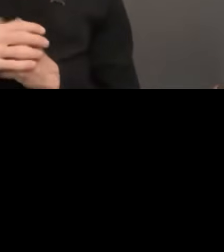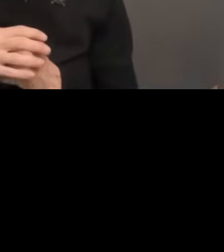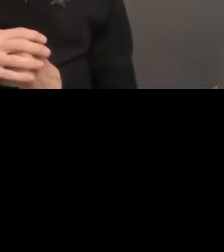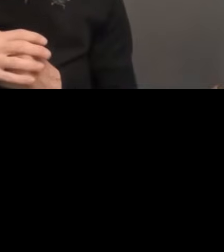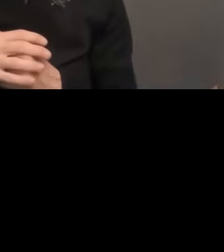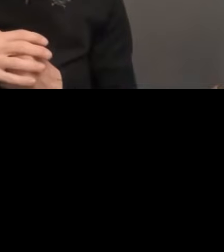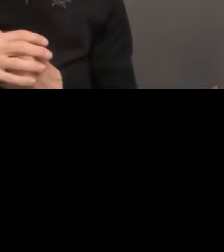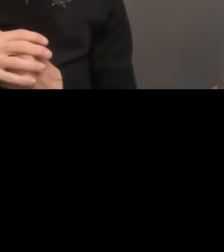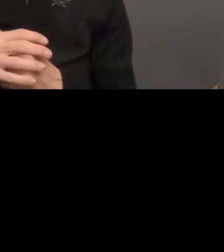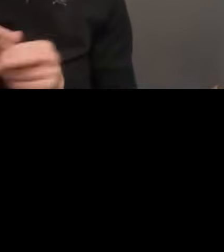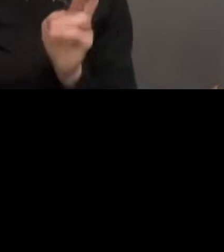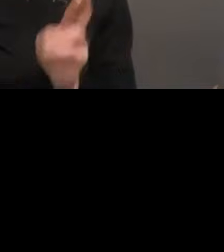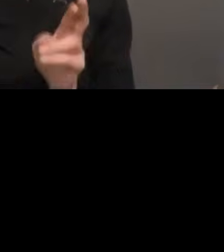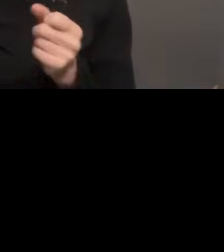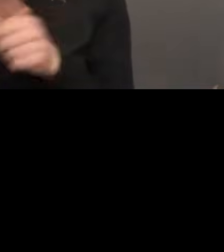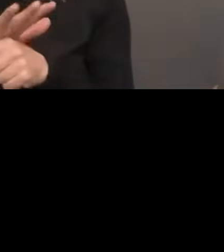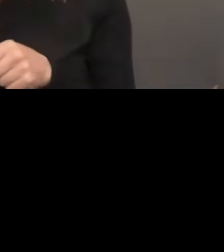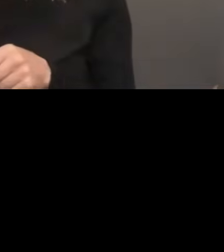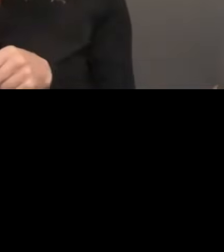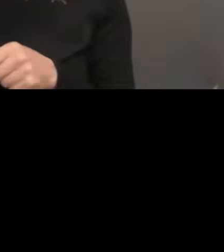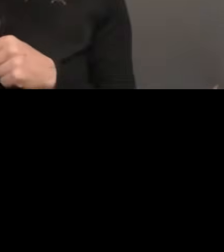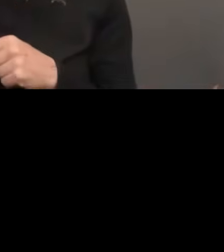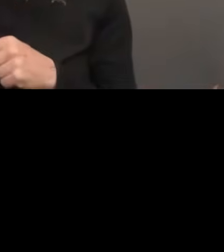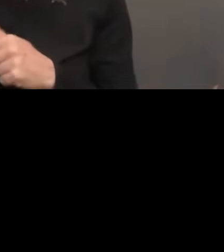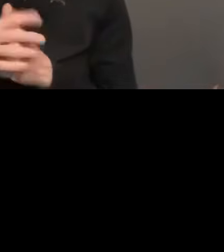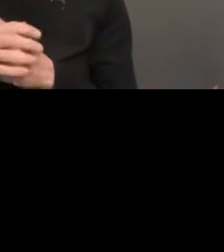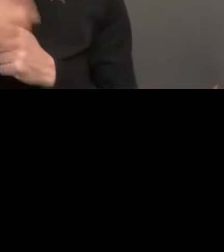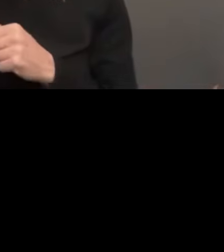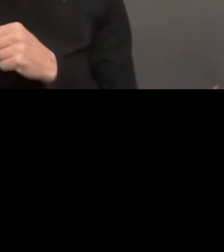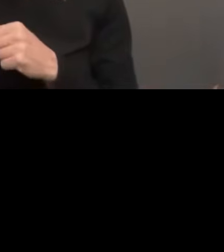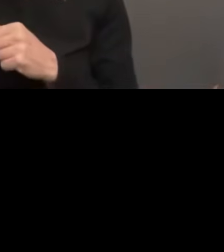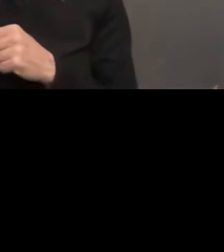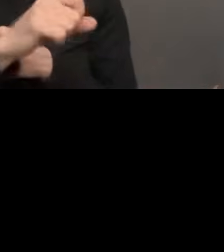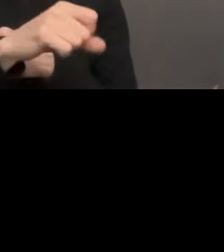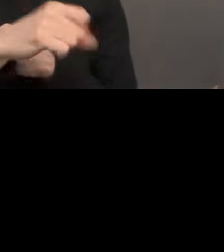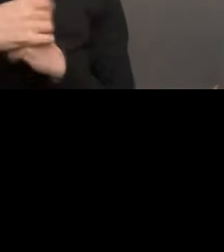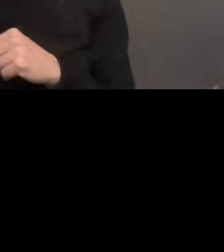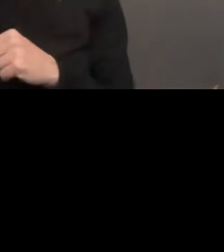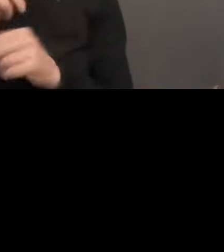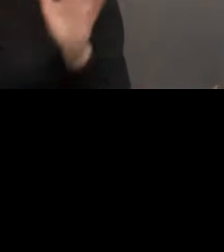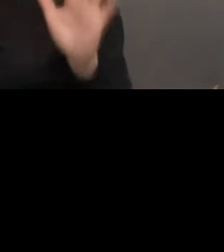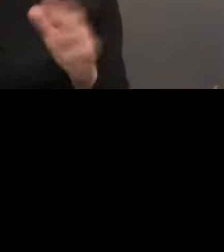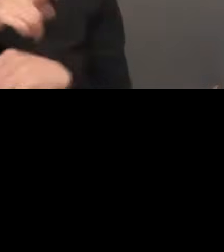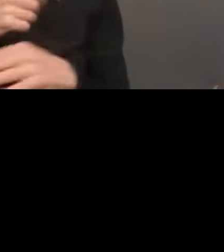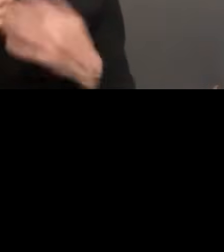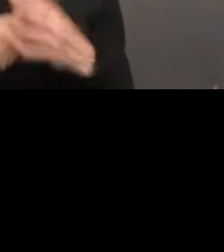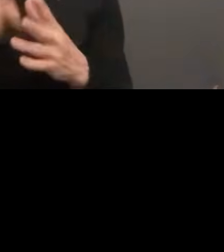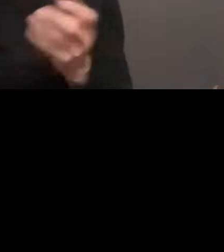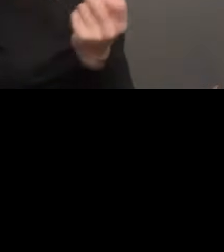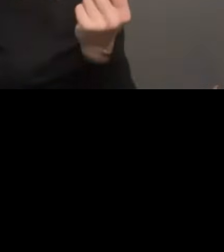great. I hope that covers it. Yeah, I think it was really great that you started with so